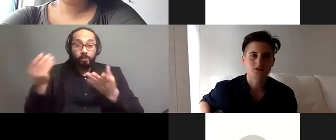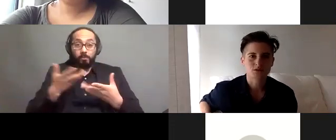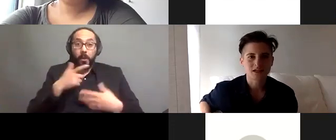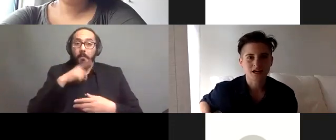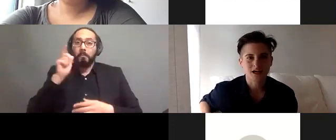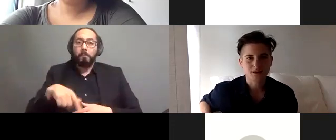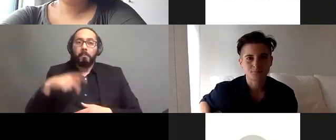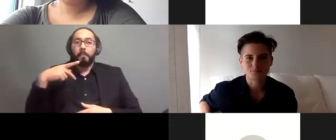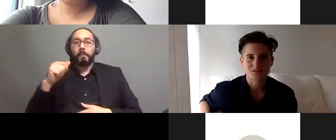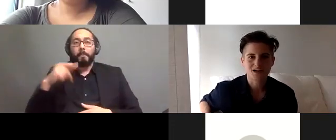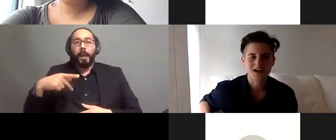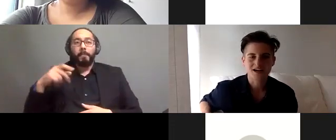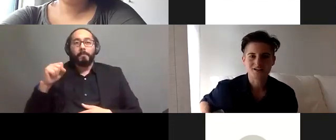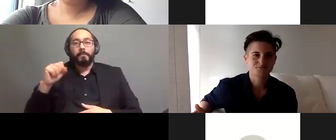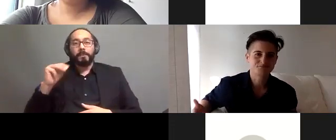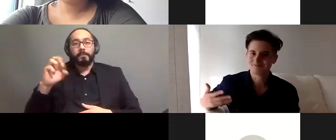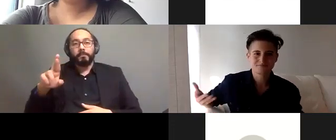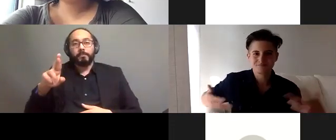I was only